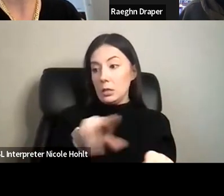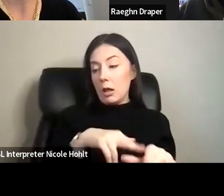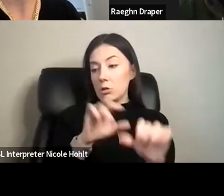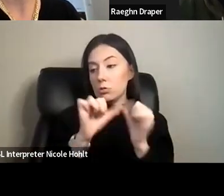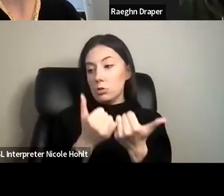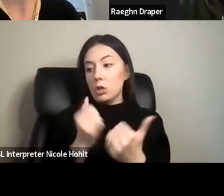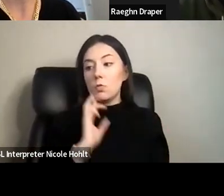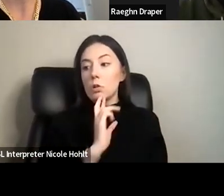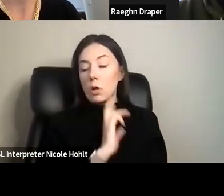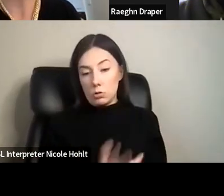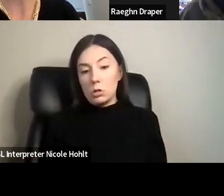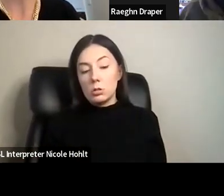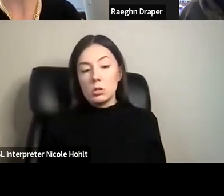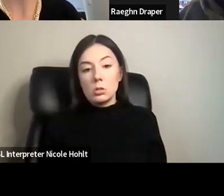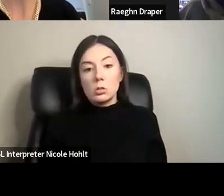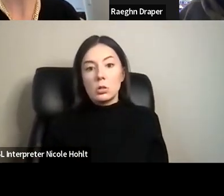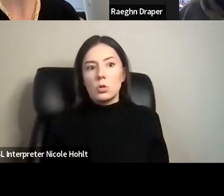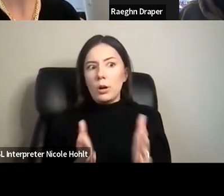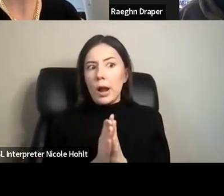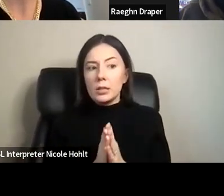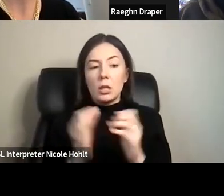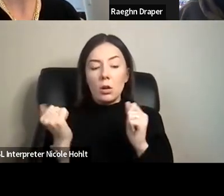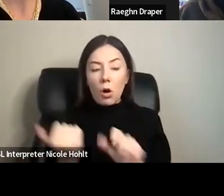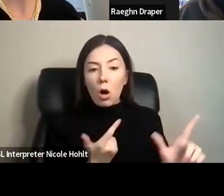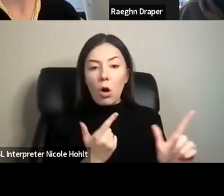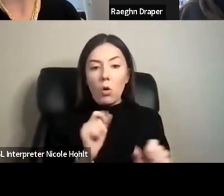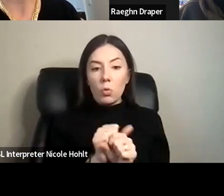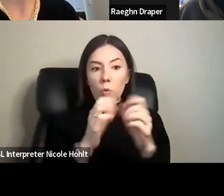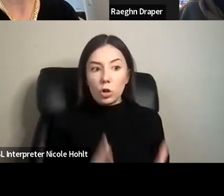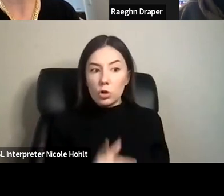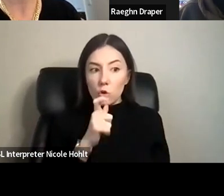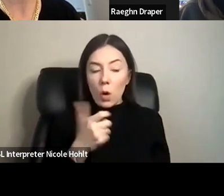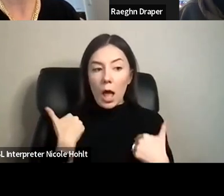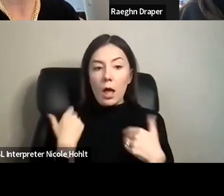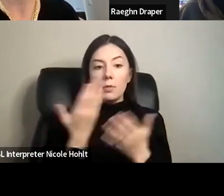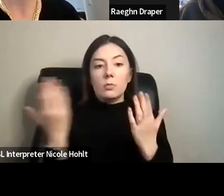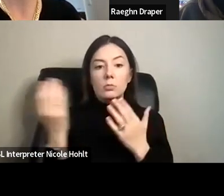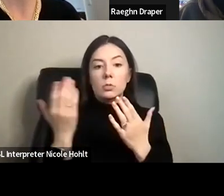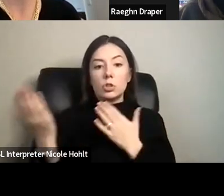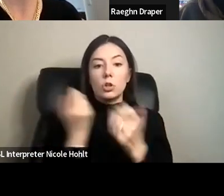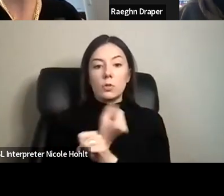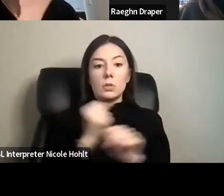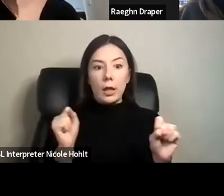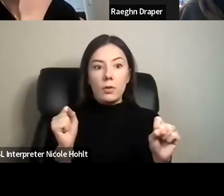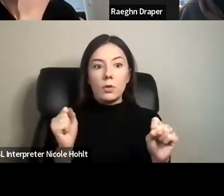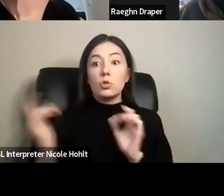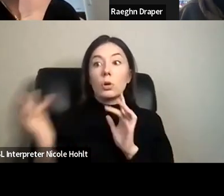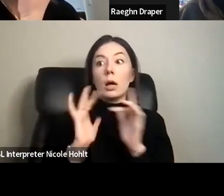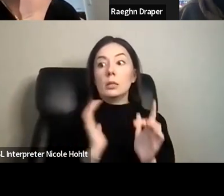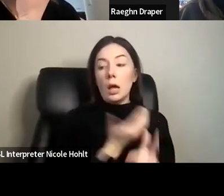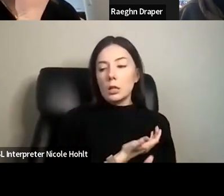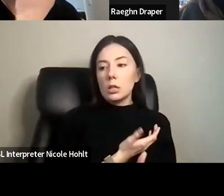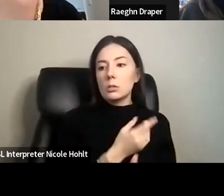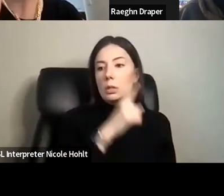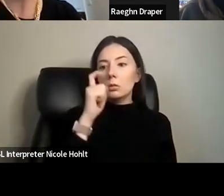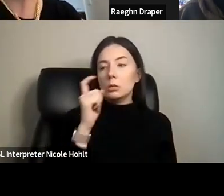asking all workers that have ServSafe to definitely contact us, because right now we are fighting them against this.